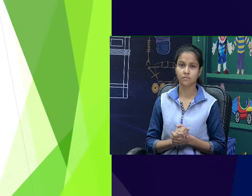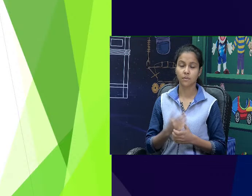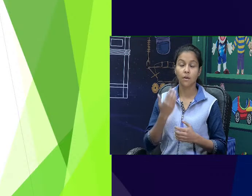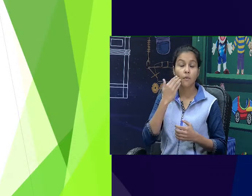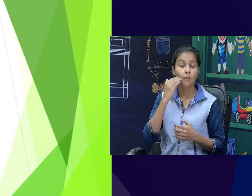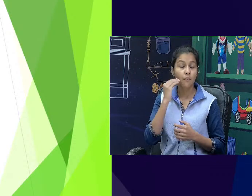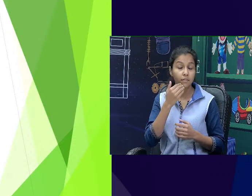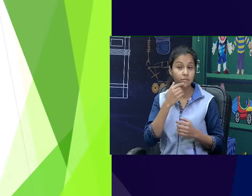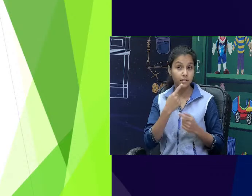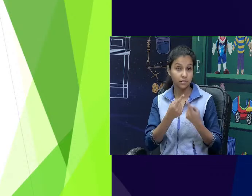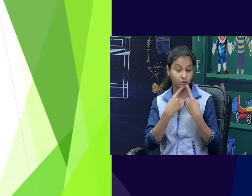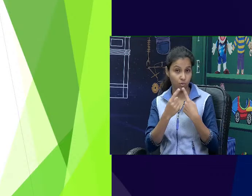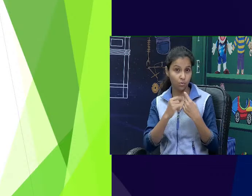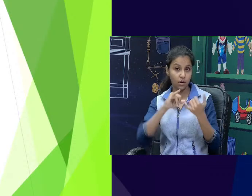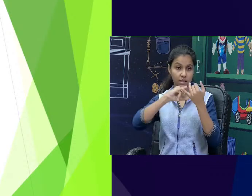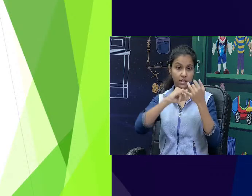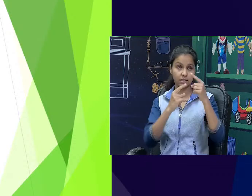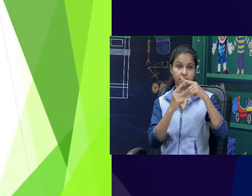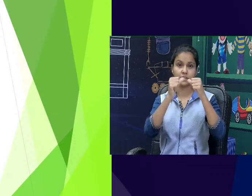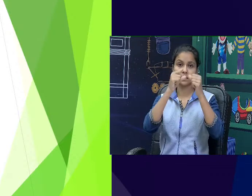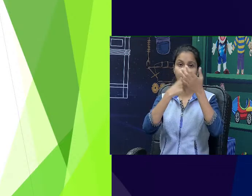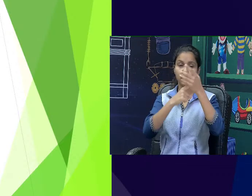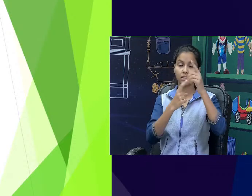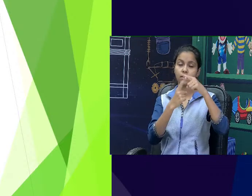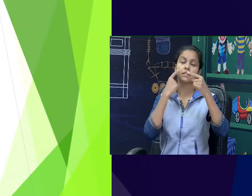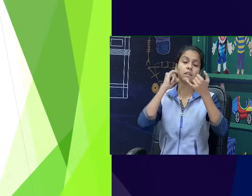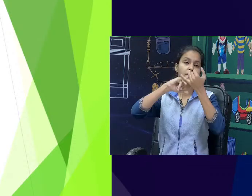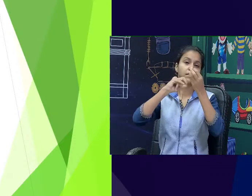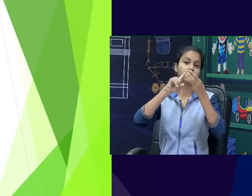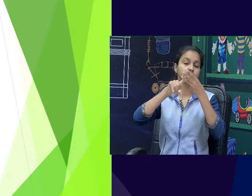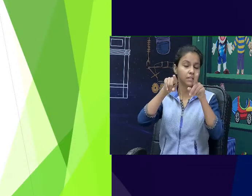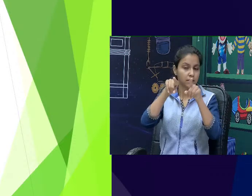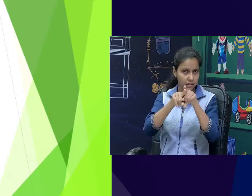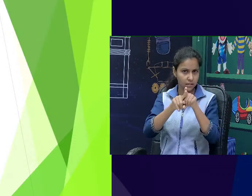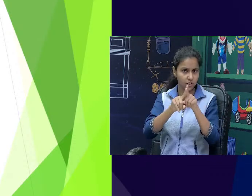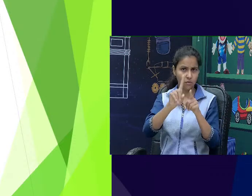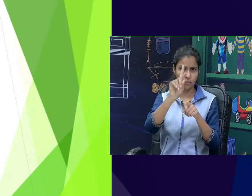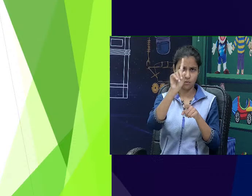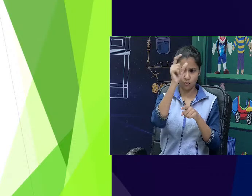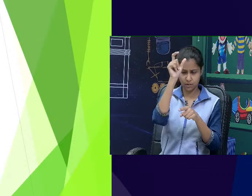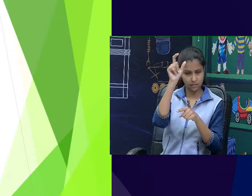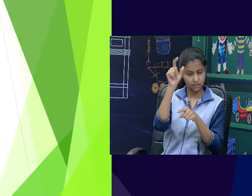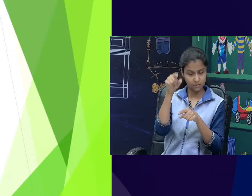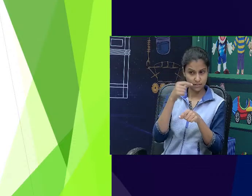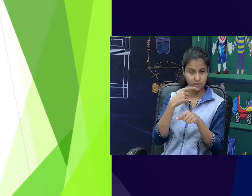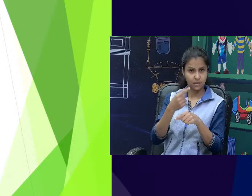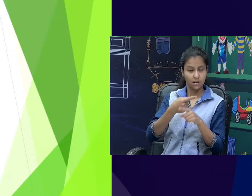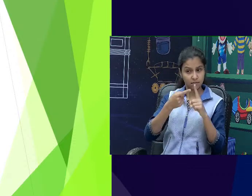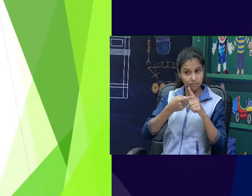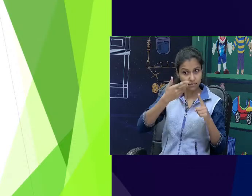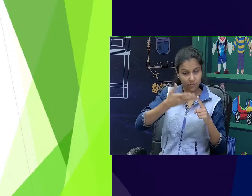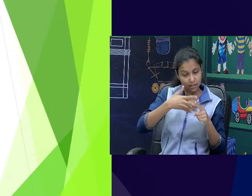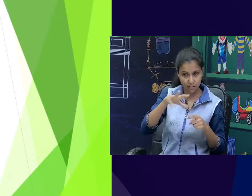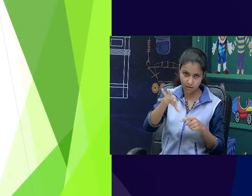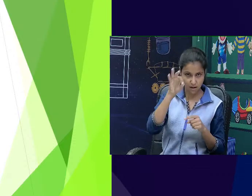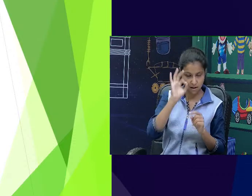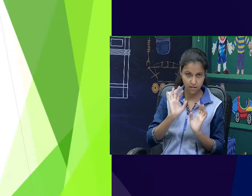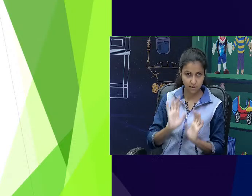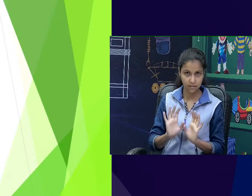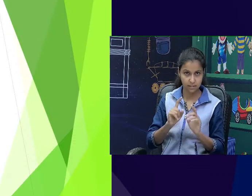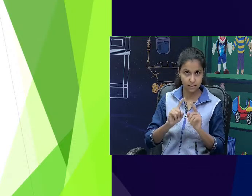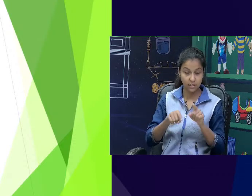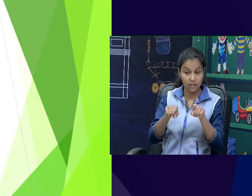when we talk about strategies, so once once the instructor was hired, what we see is that